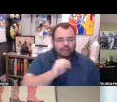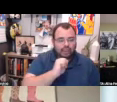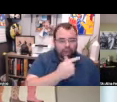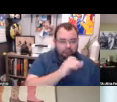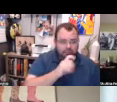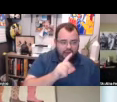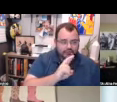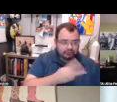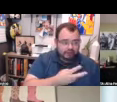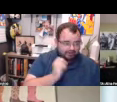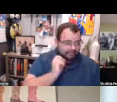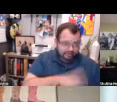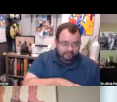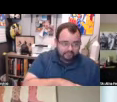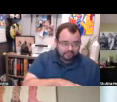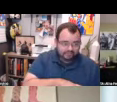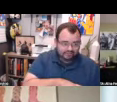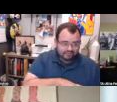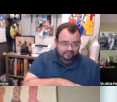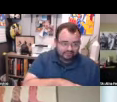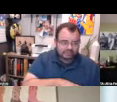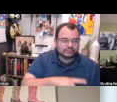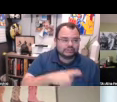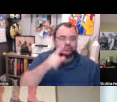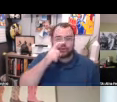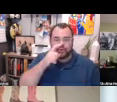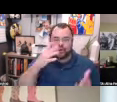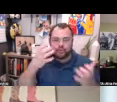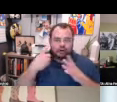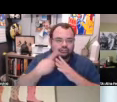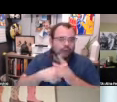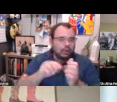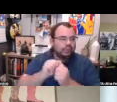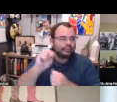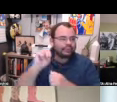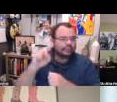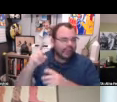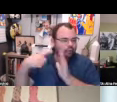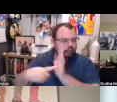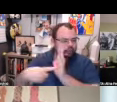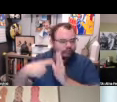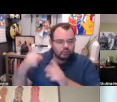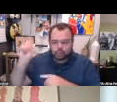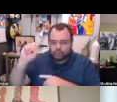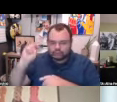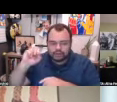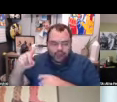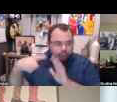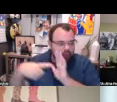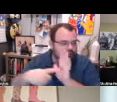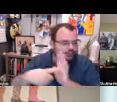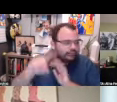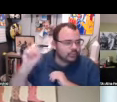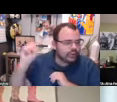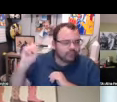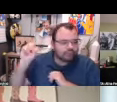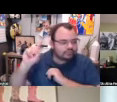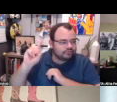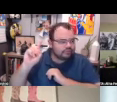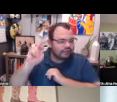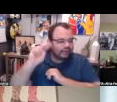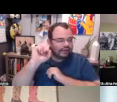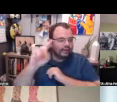That group should start first, and then we'll have Alexander Graham Bell's group be second. Okay, so who's gonna be the representative